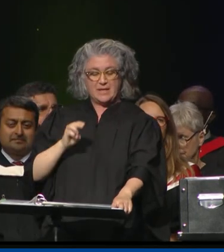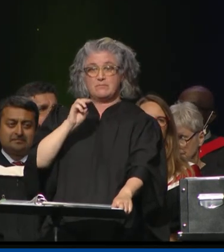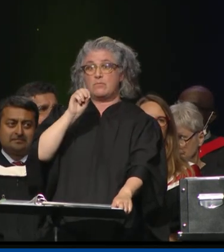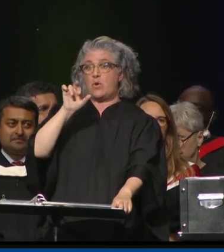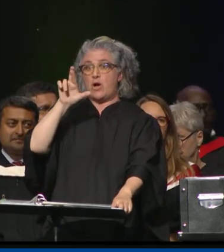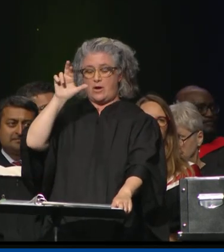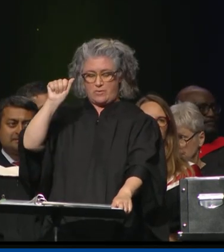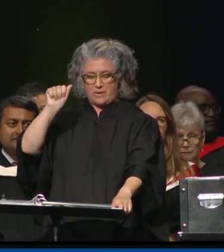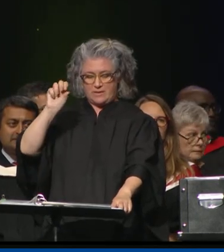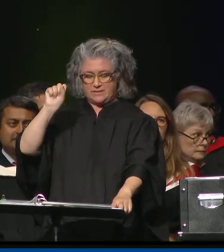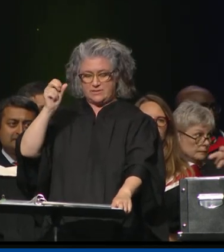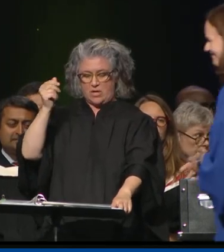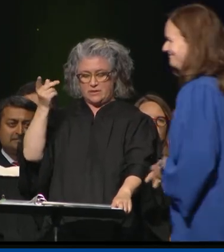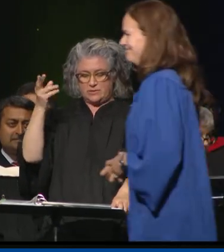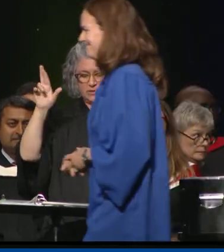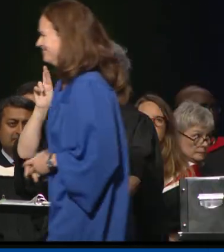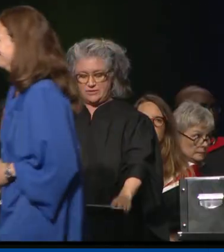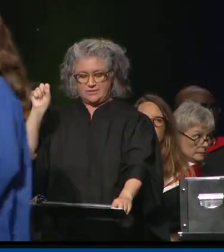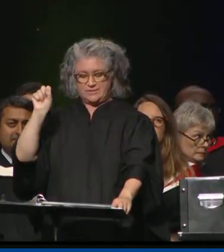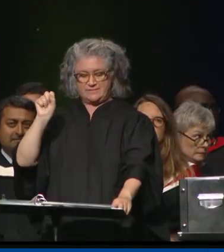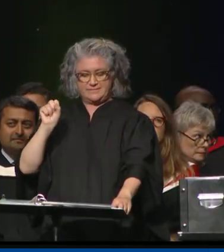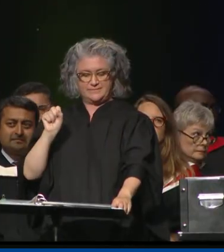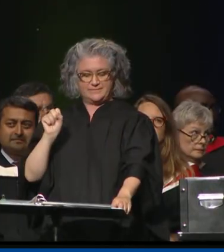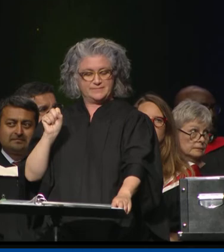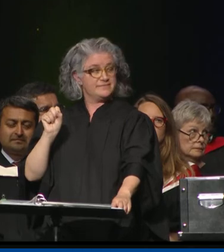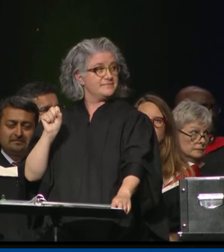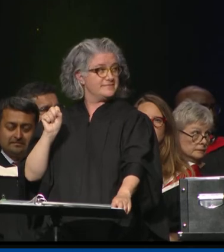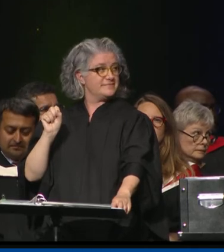Moira Saunders.